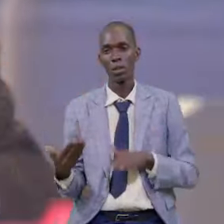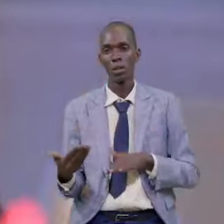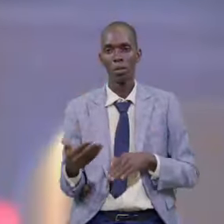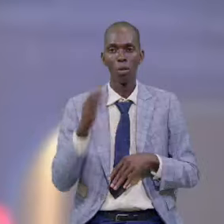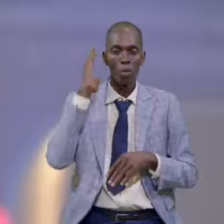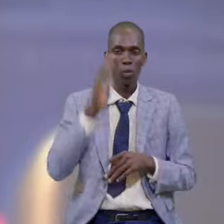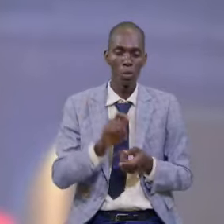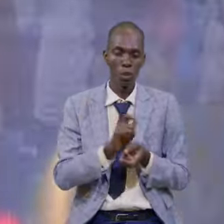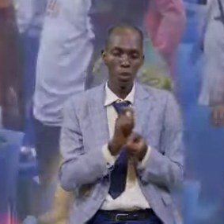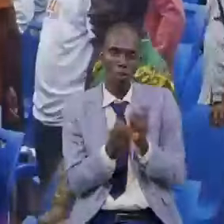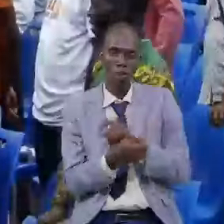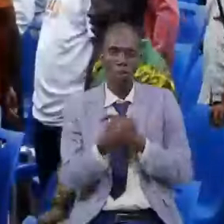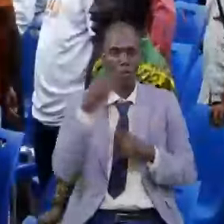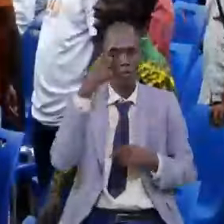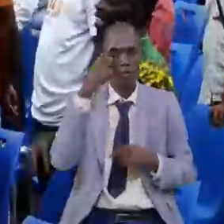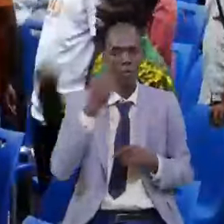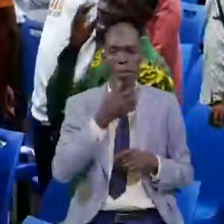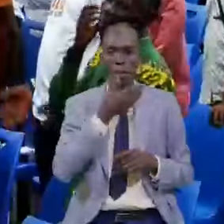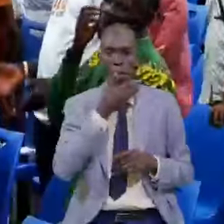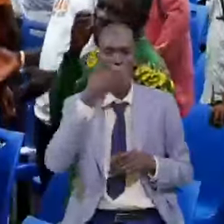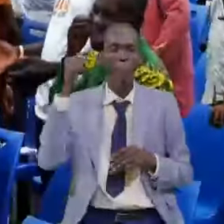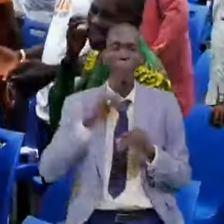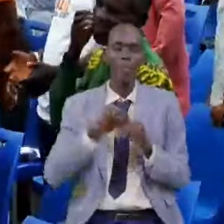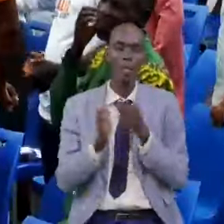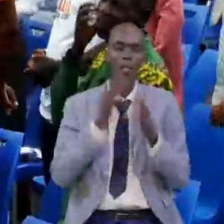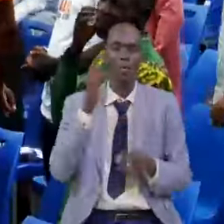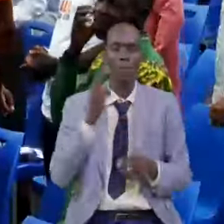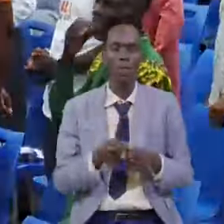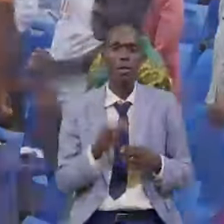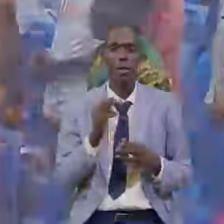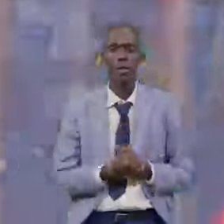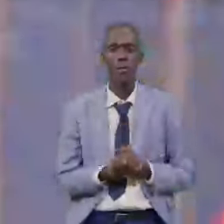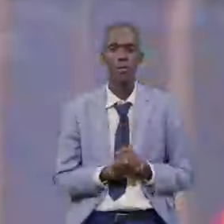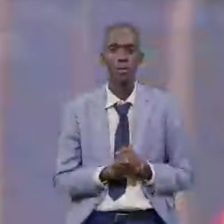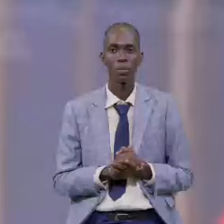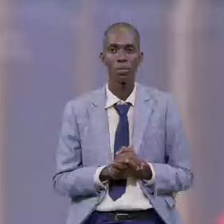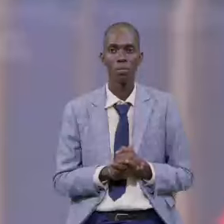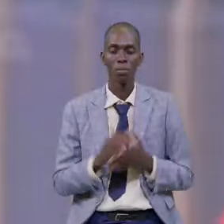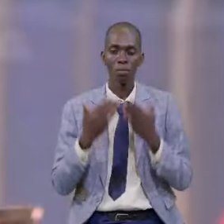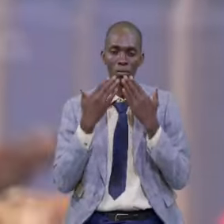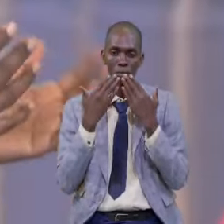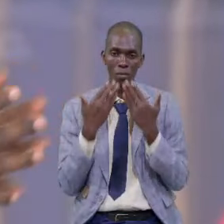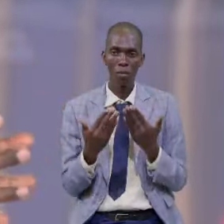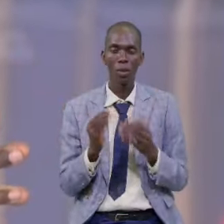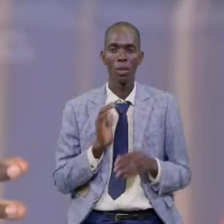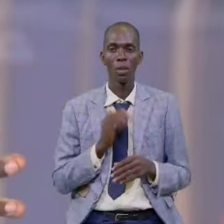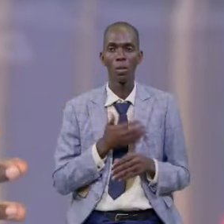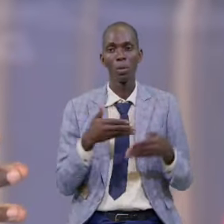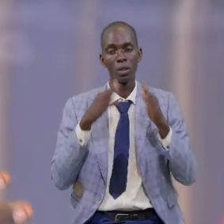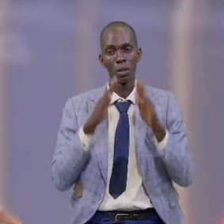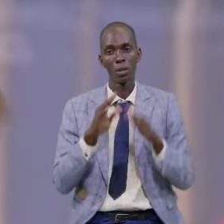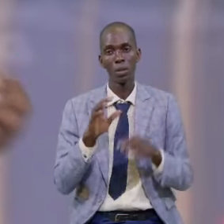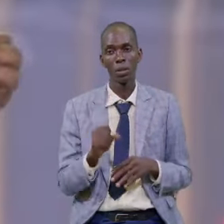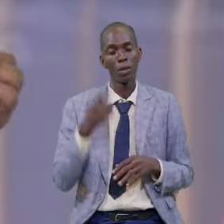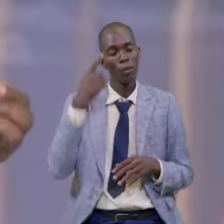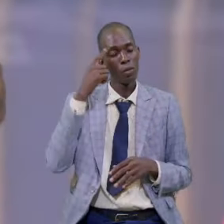better in Jesus' name. Amen. Thank you, our leaders. Thank you for being here.